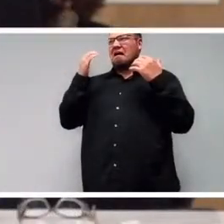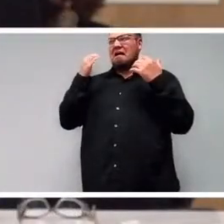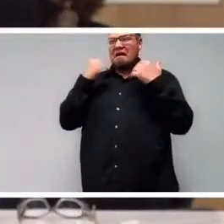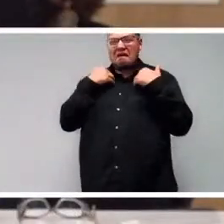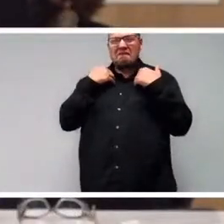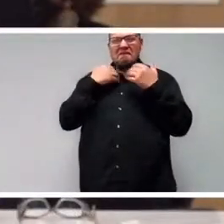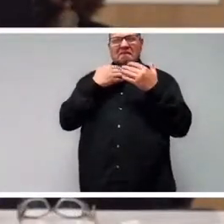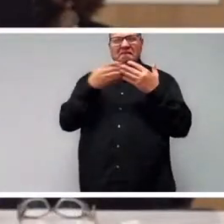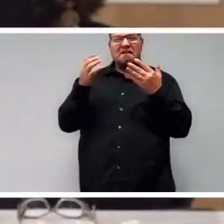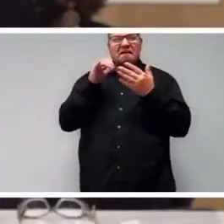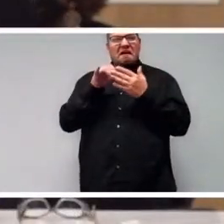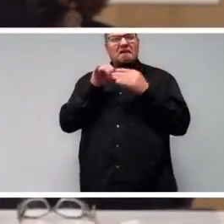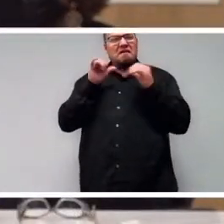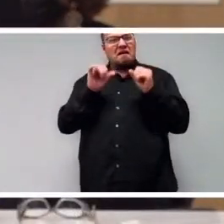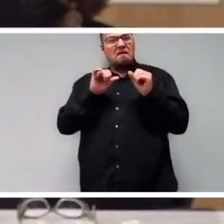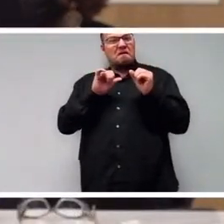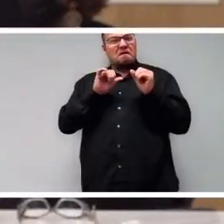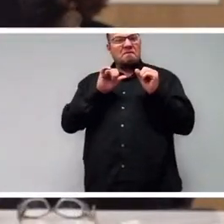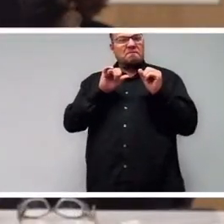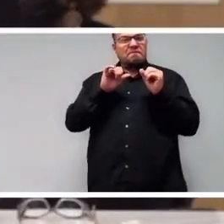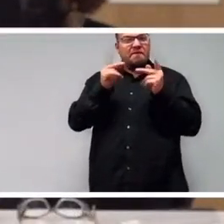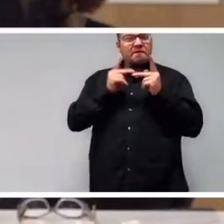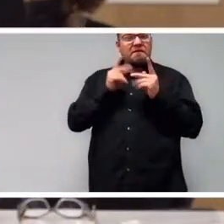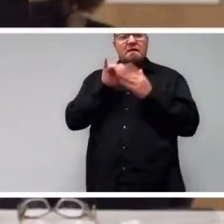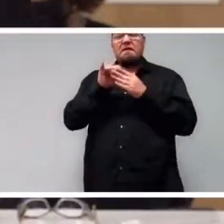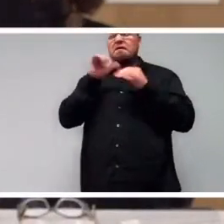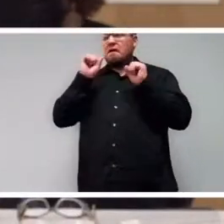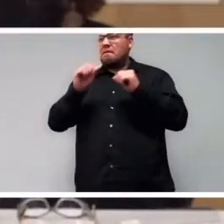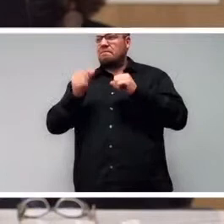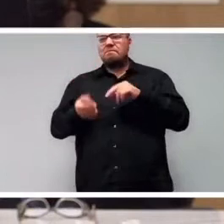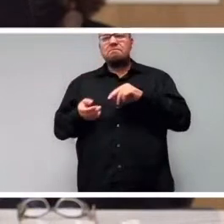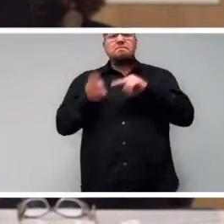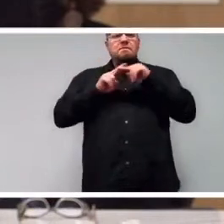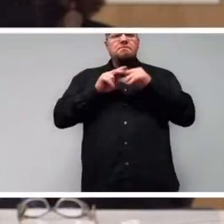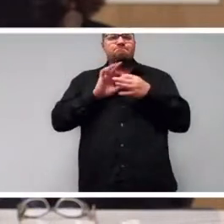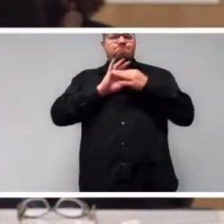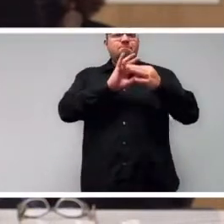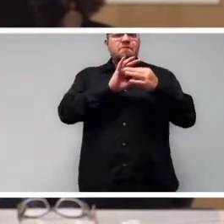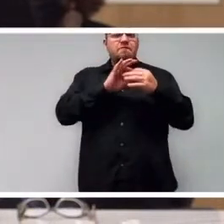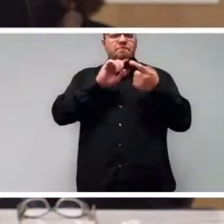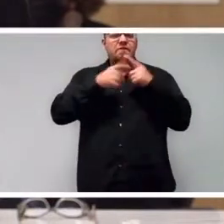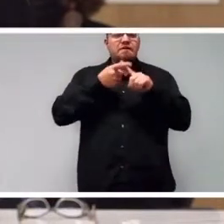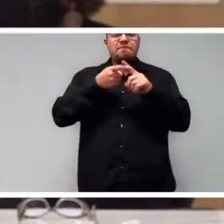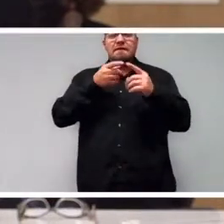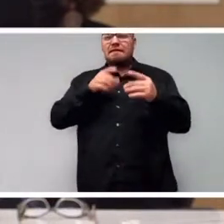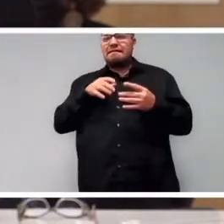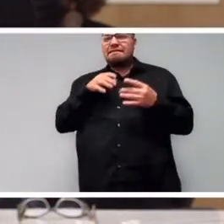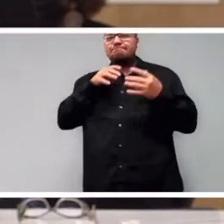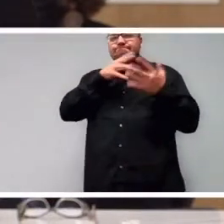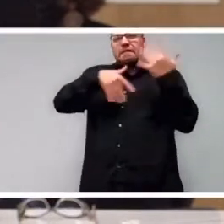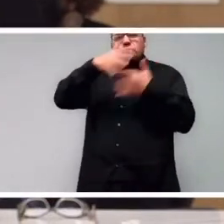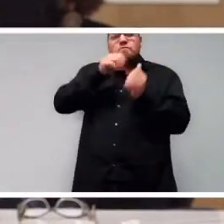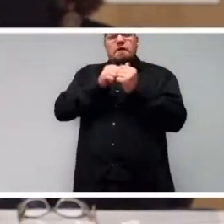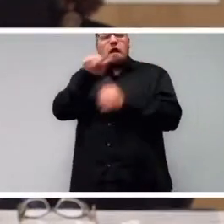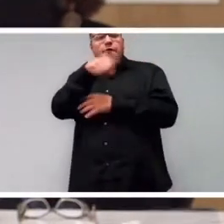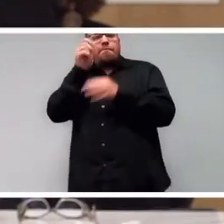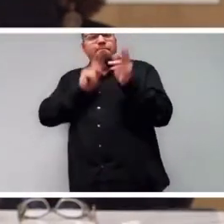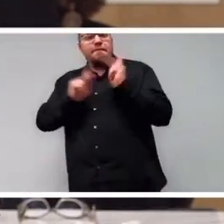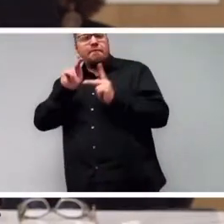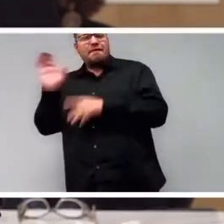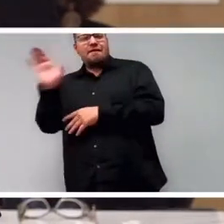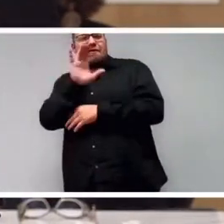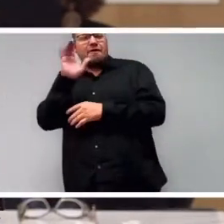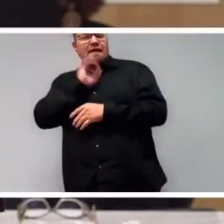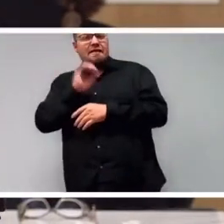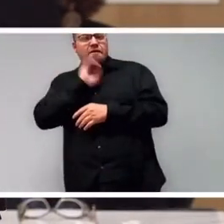So school is that place where kids build friendships, where they engage with other people their own age. And we wanna make sure that